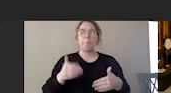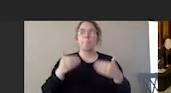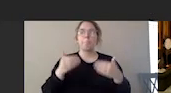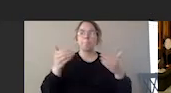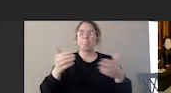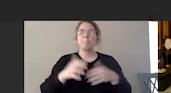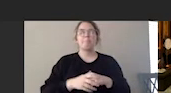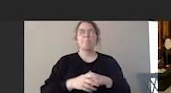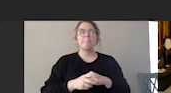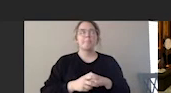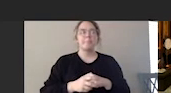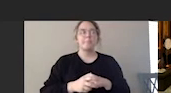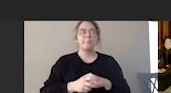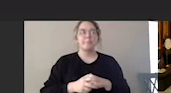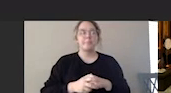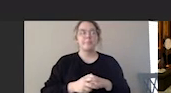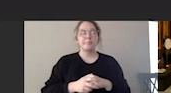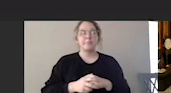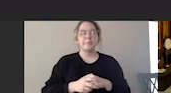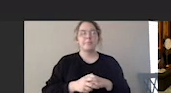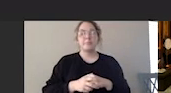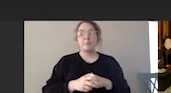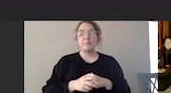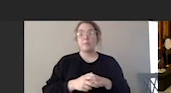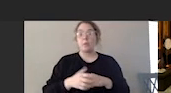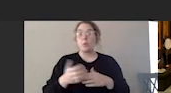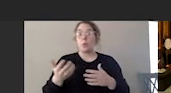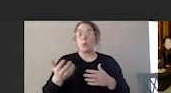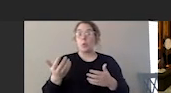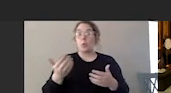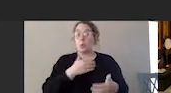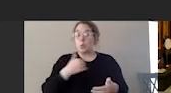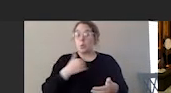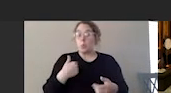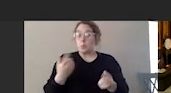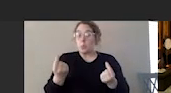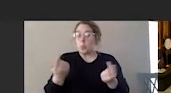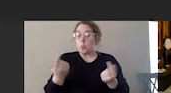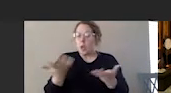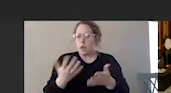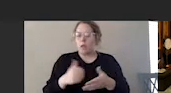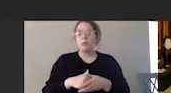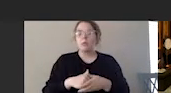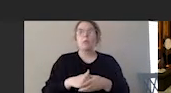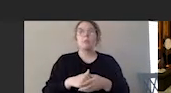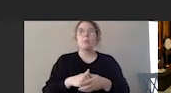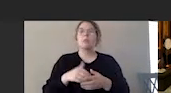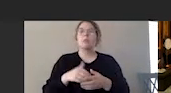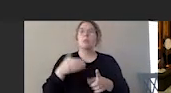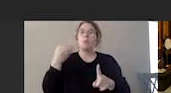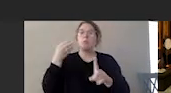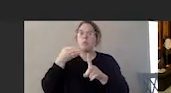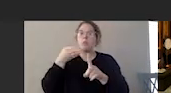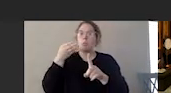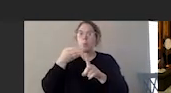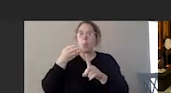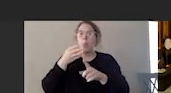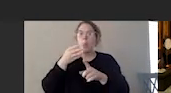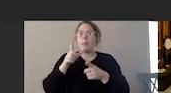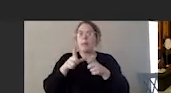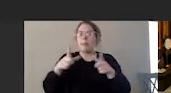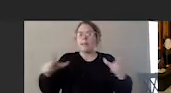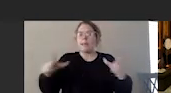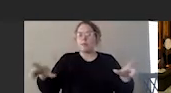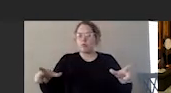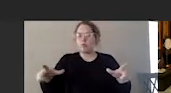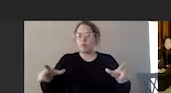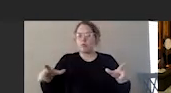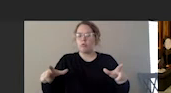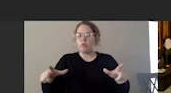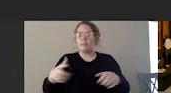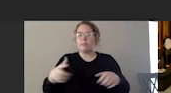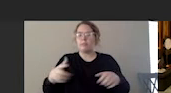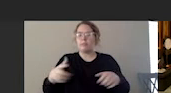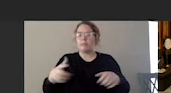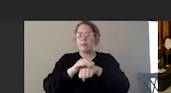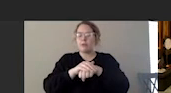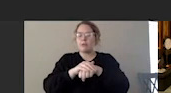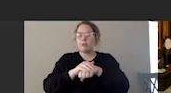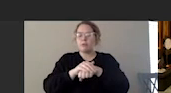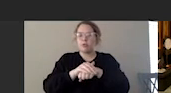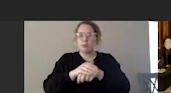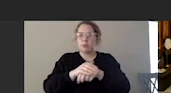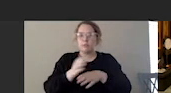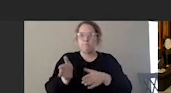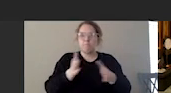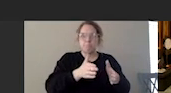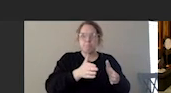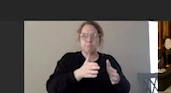right? And so what we're going to do is we're going to focus on the literary end of the spectrum, which is a little bit easier to manage